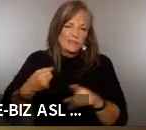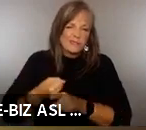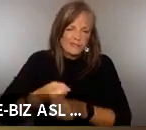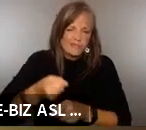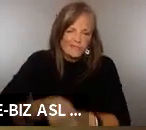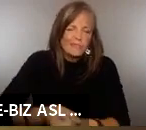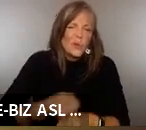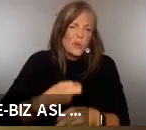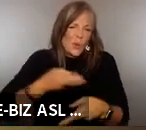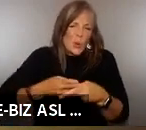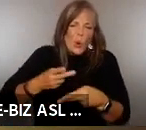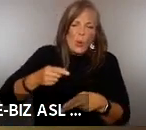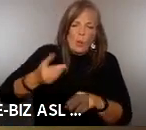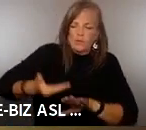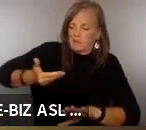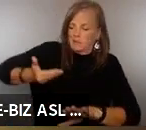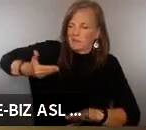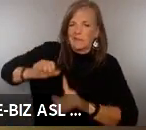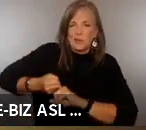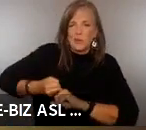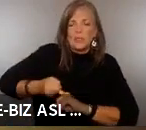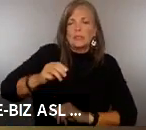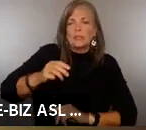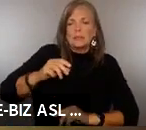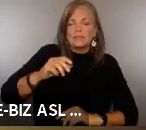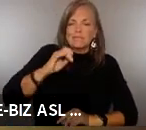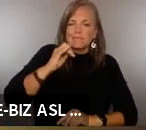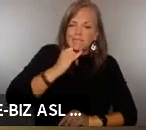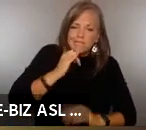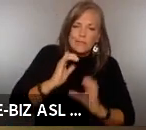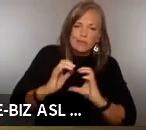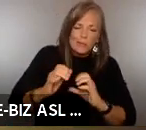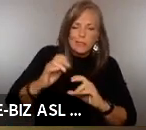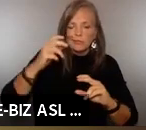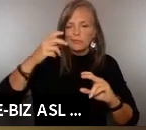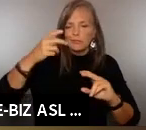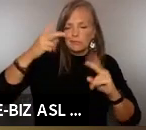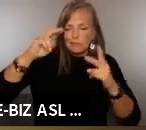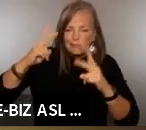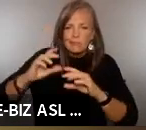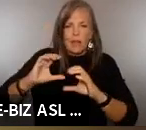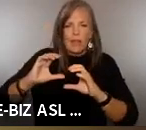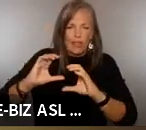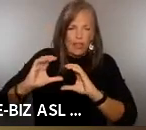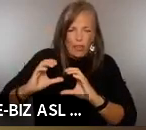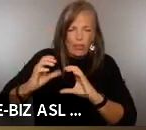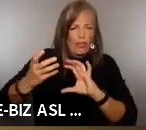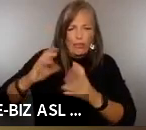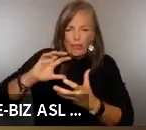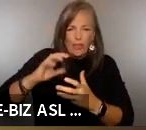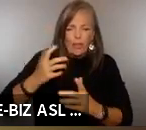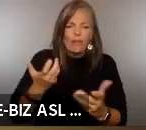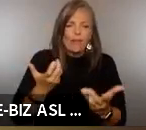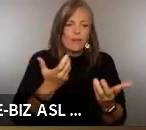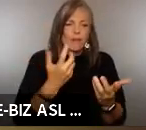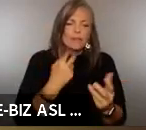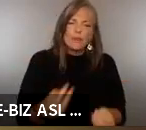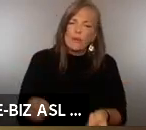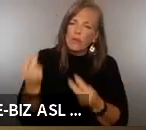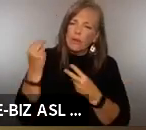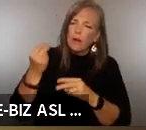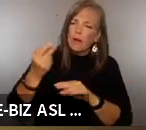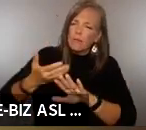I don't know, I guess it kind of makes it a little easier to deal with some of the stuff from the past, knowing